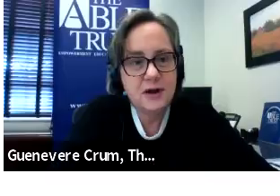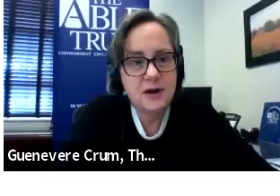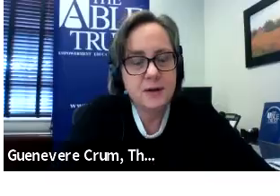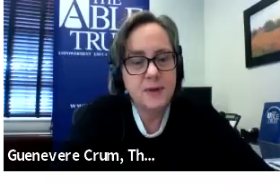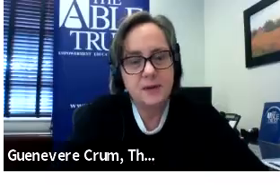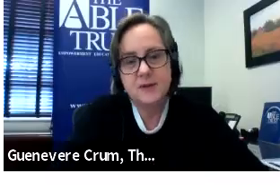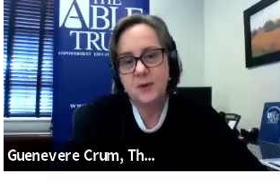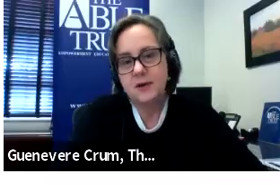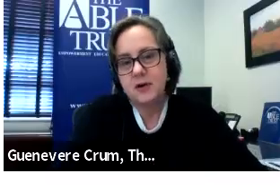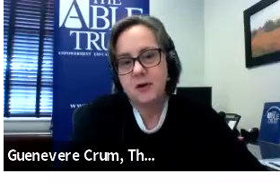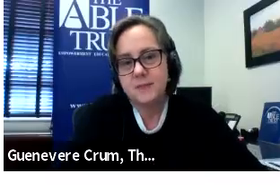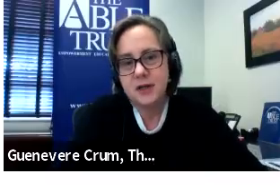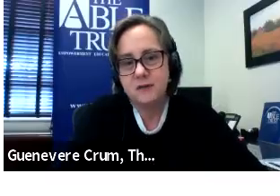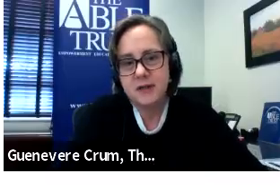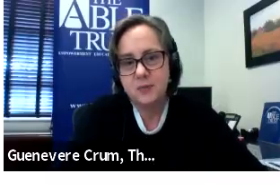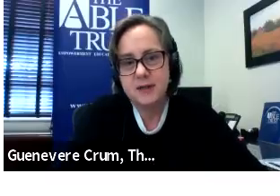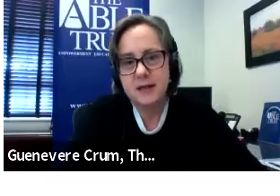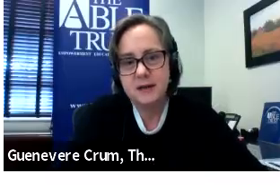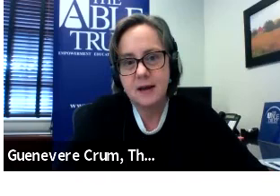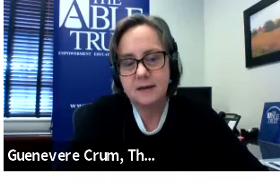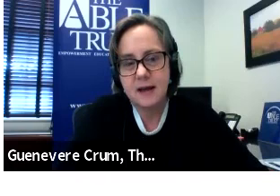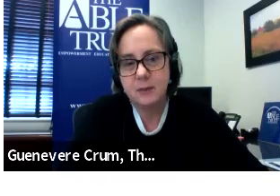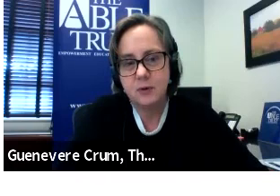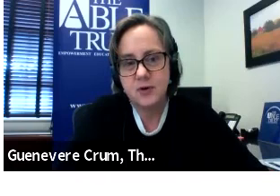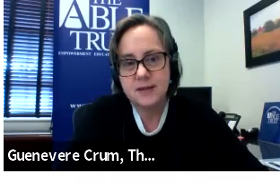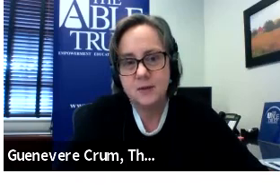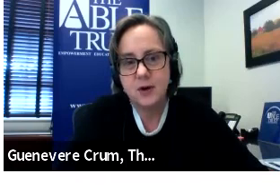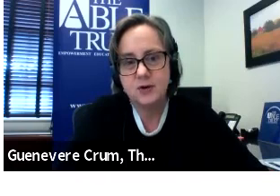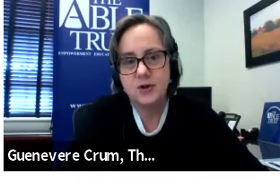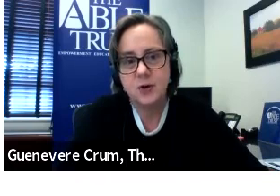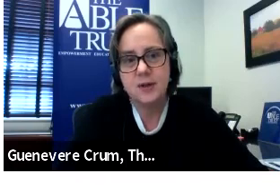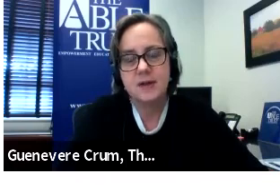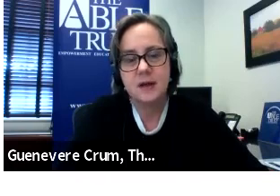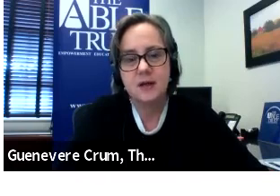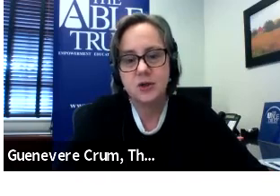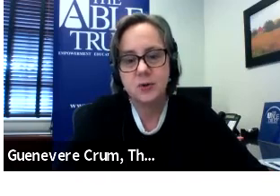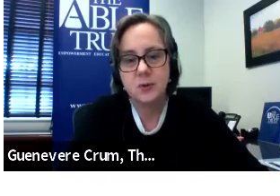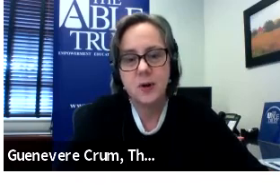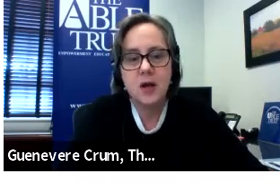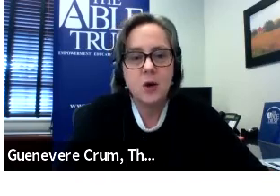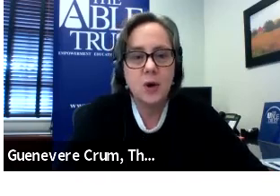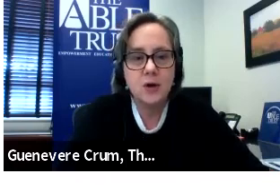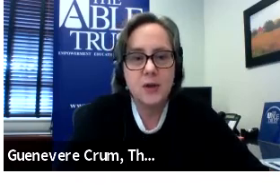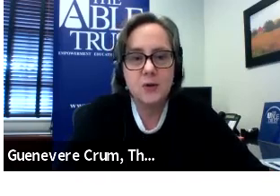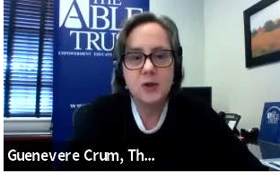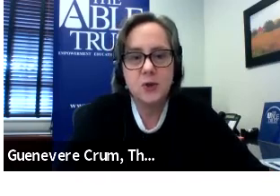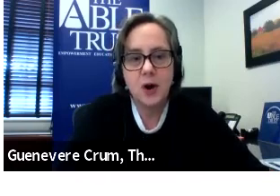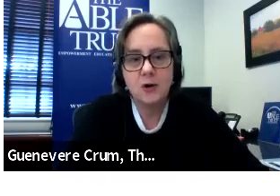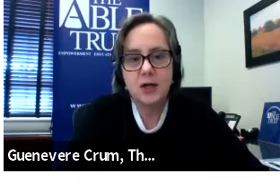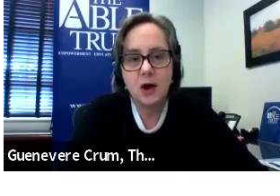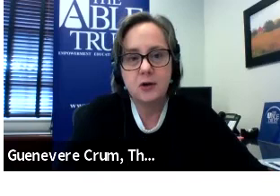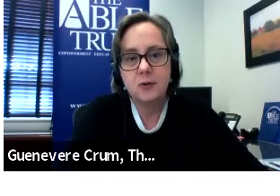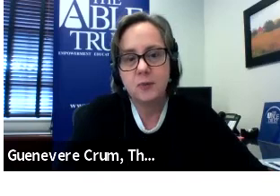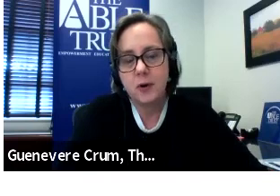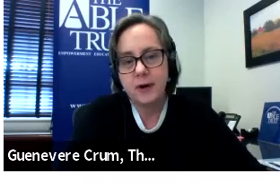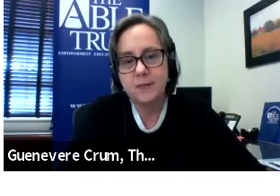Good afternoon, everyone. My name is Guinevere Crum, Senior Vice President at the ABLE Trust. We are so excited to welcome you to